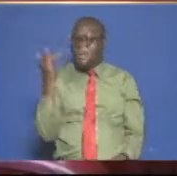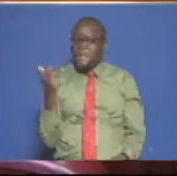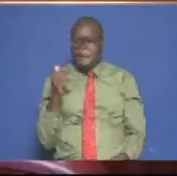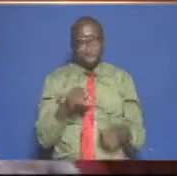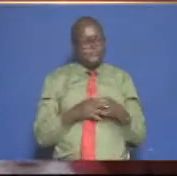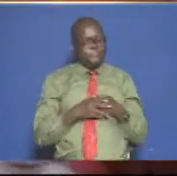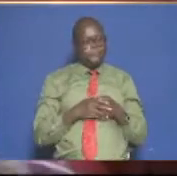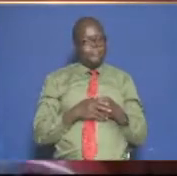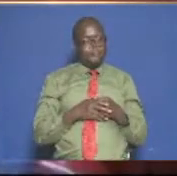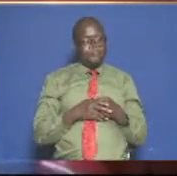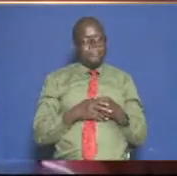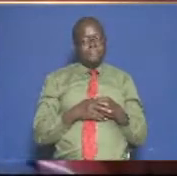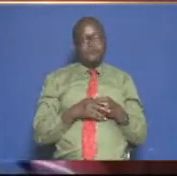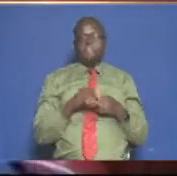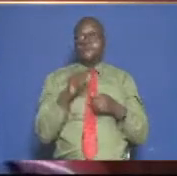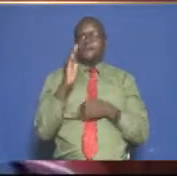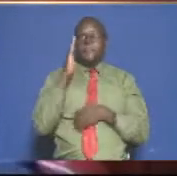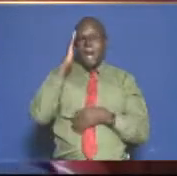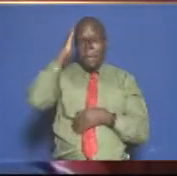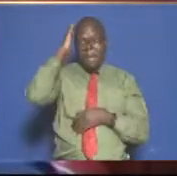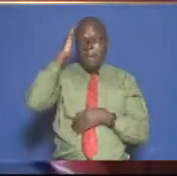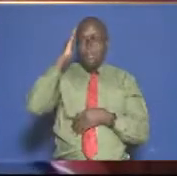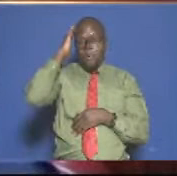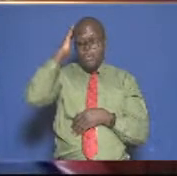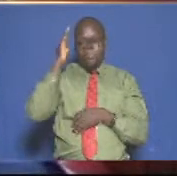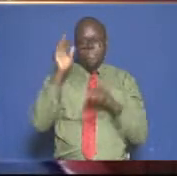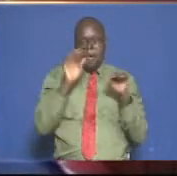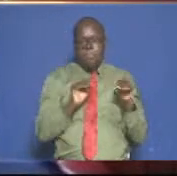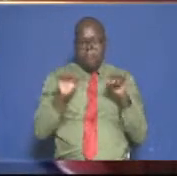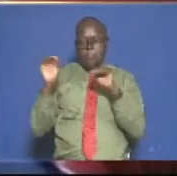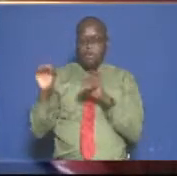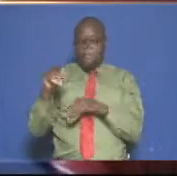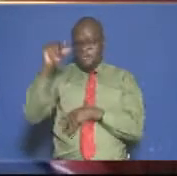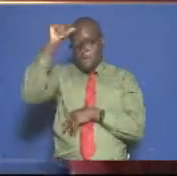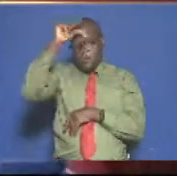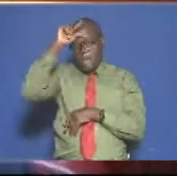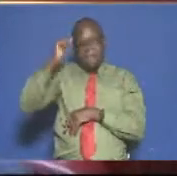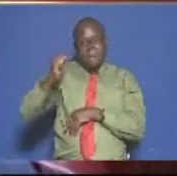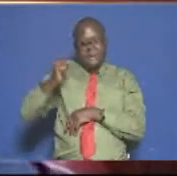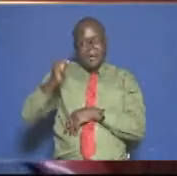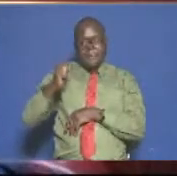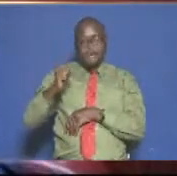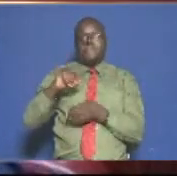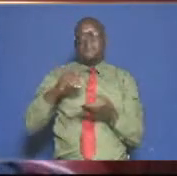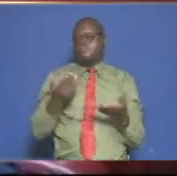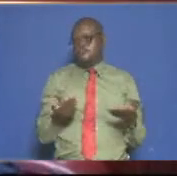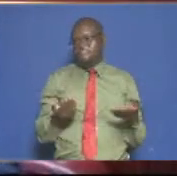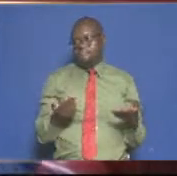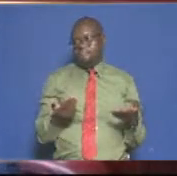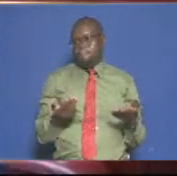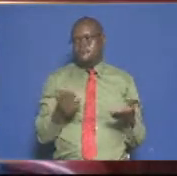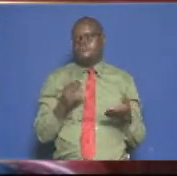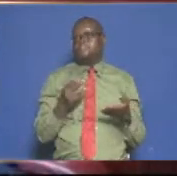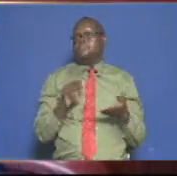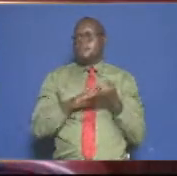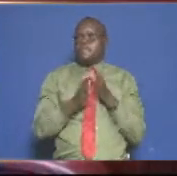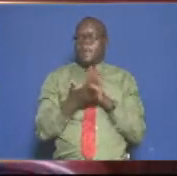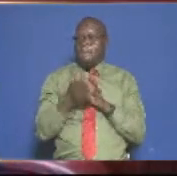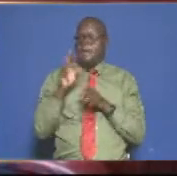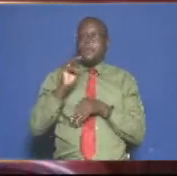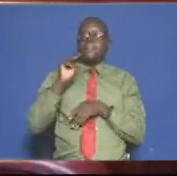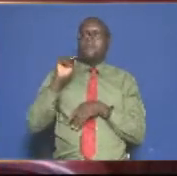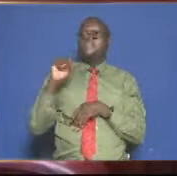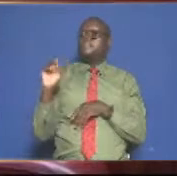if Ababu Namwamba is crossing over to government side now, I mean government, becoming a member of the